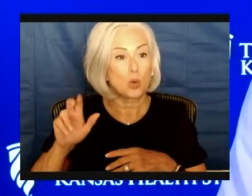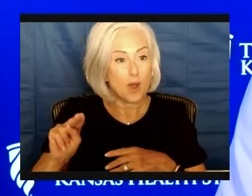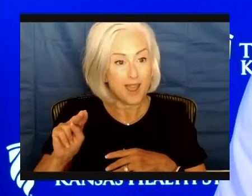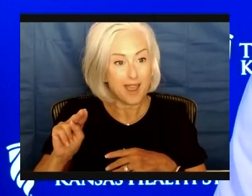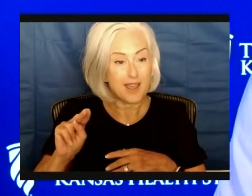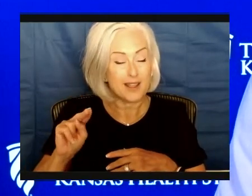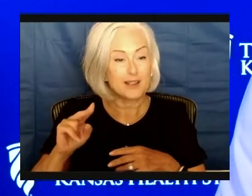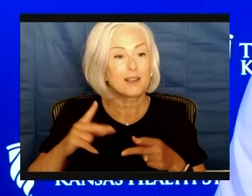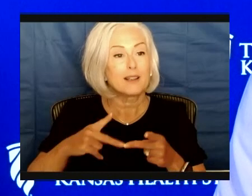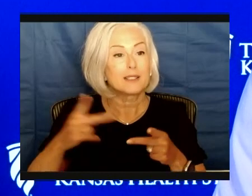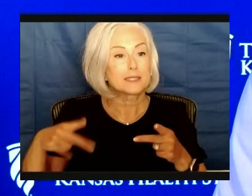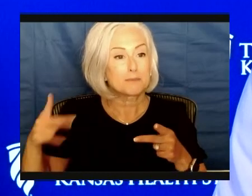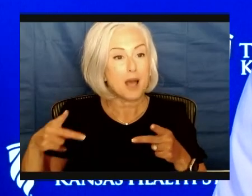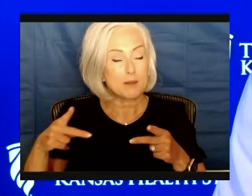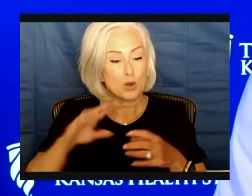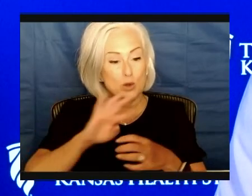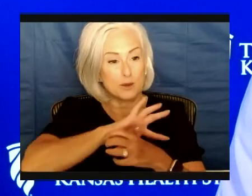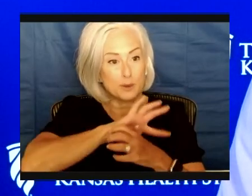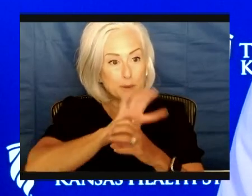very good